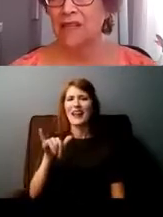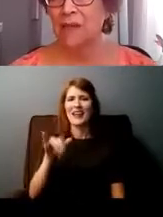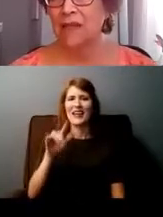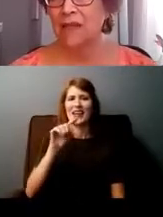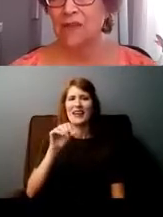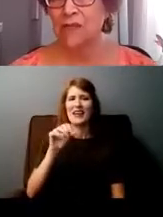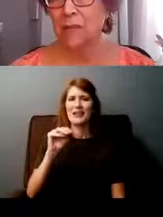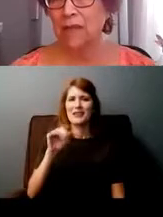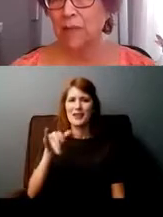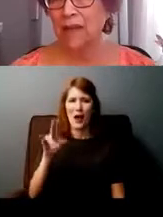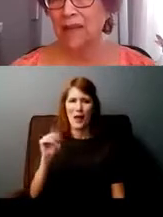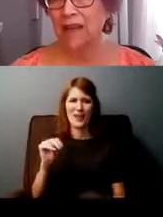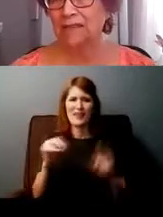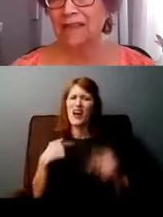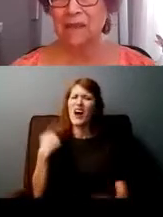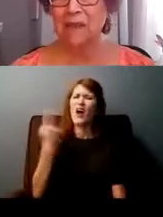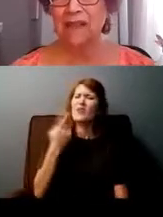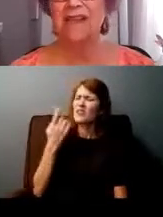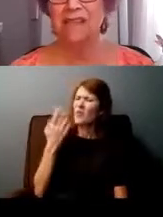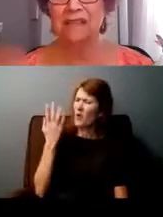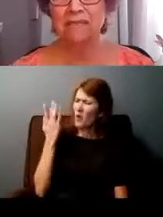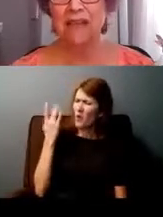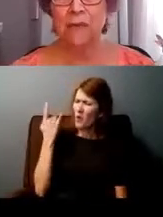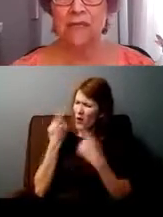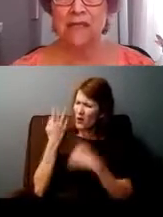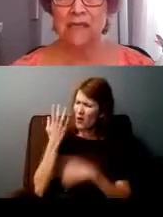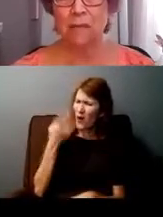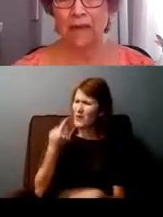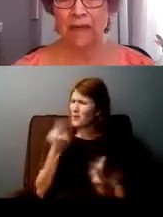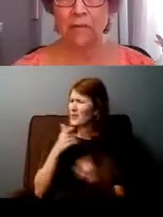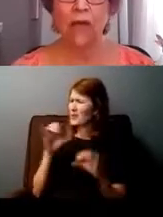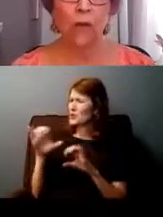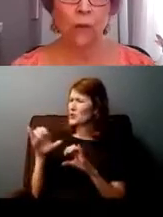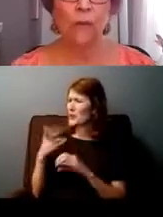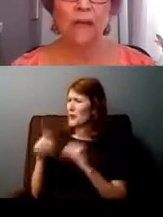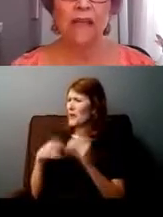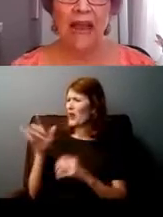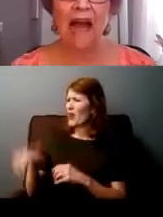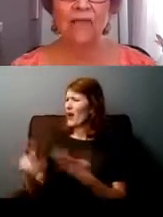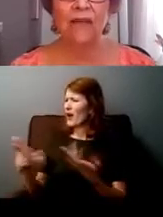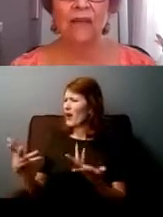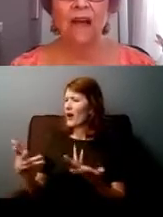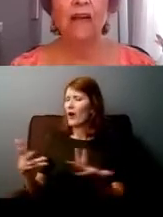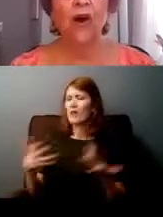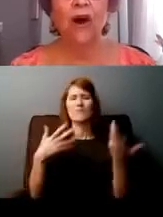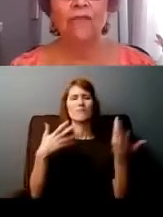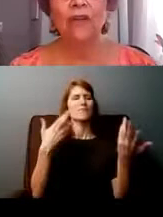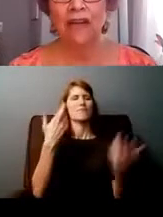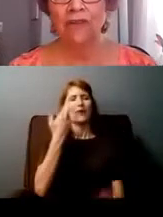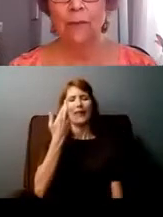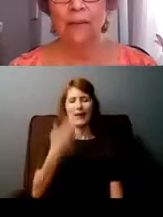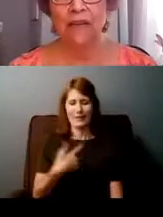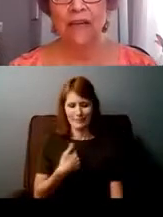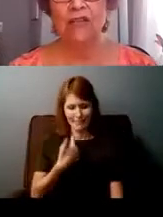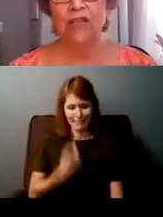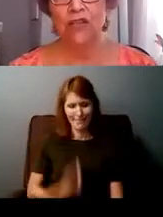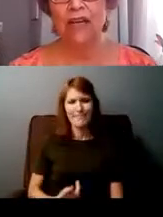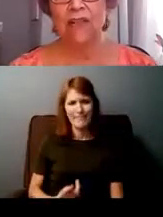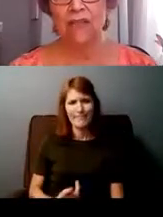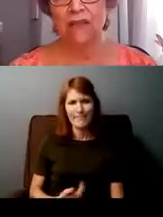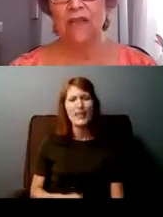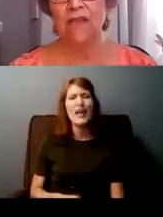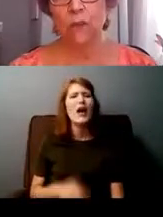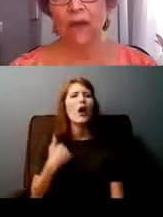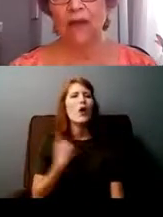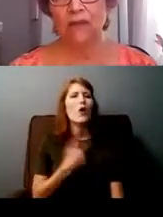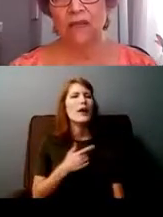didn't do something about that. Then I realized I was that somebody. We really have an awful lot of ability to change